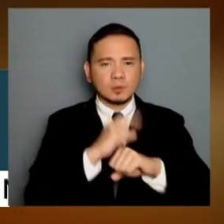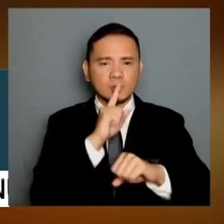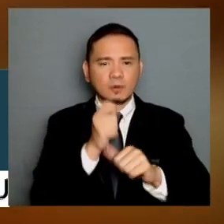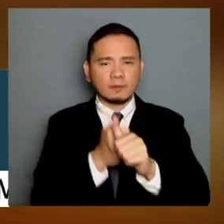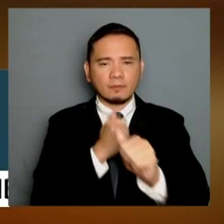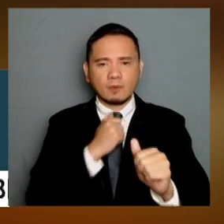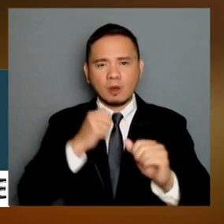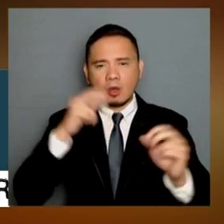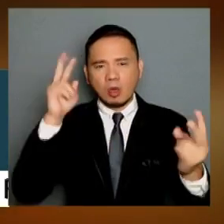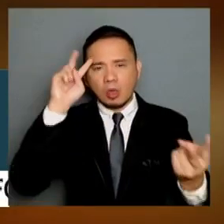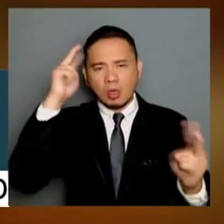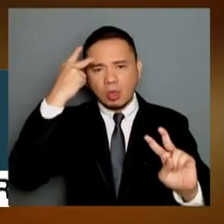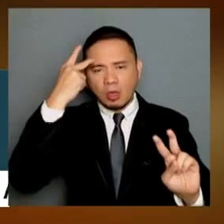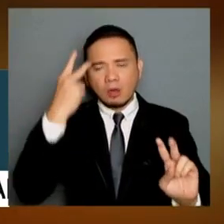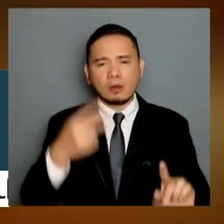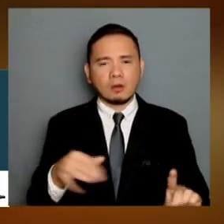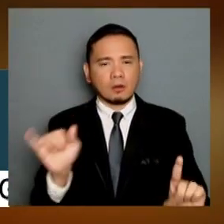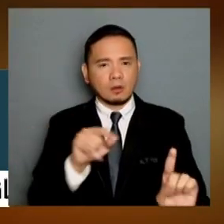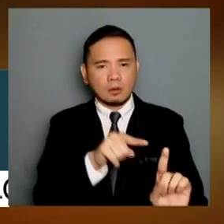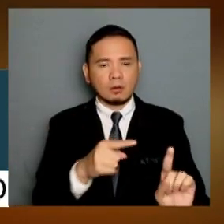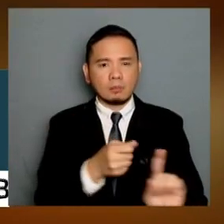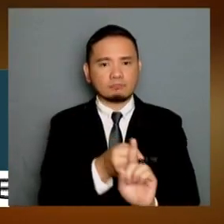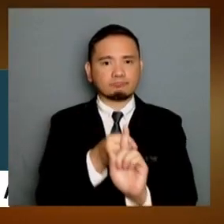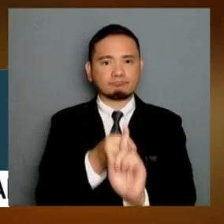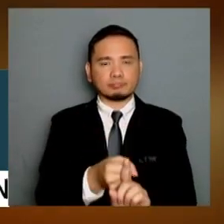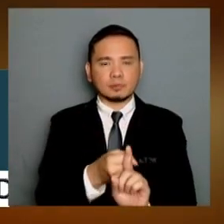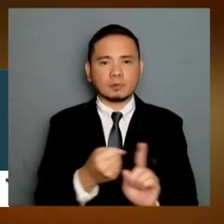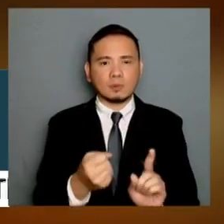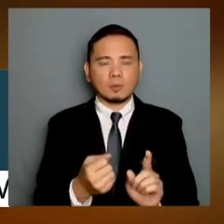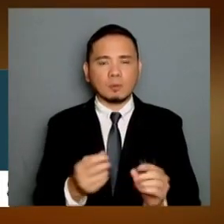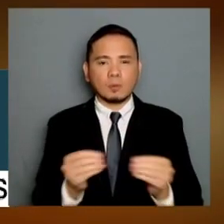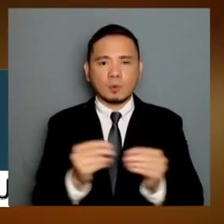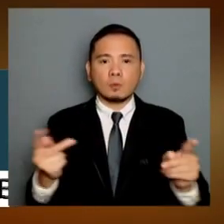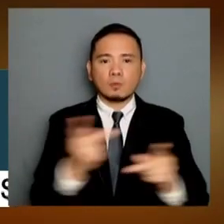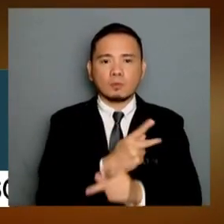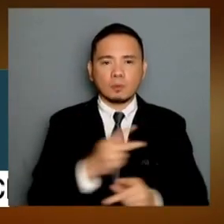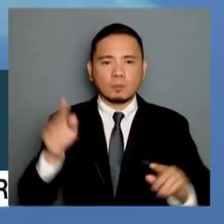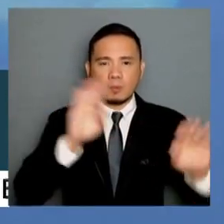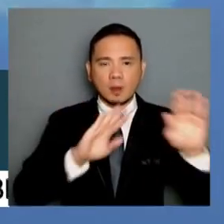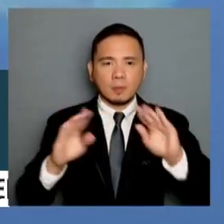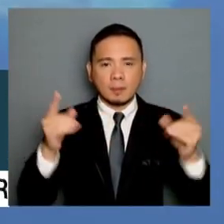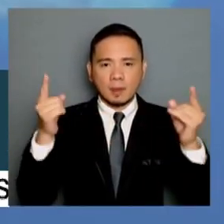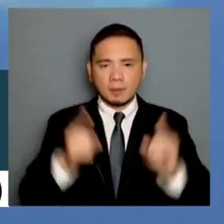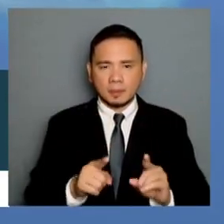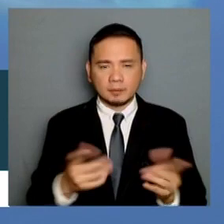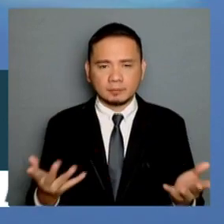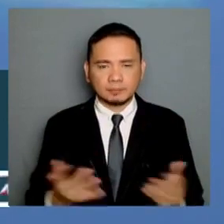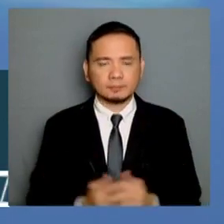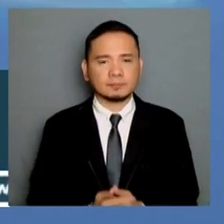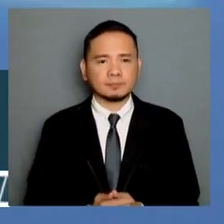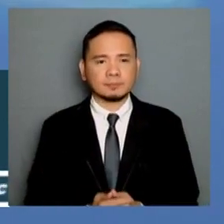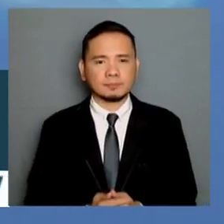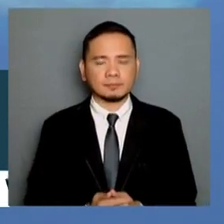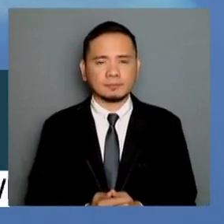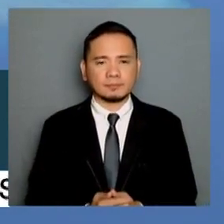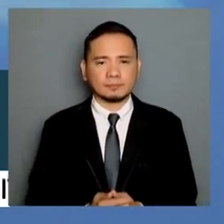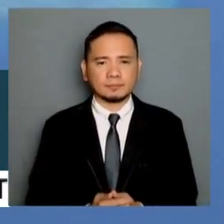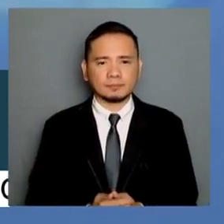trigger a bigger problem than what we already have.